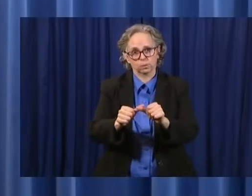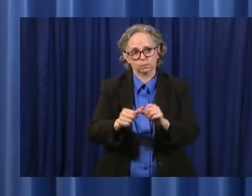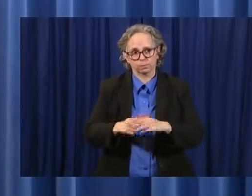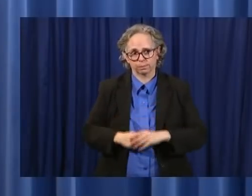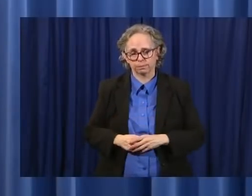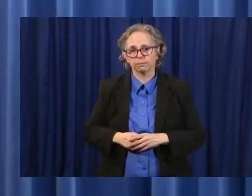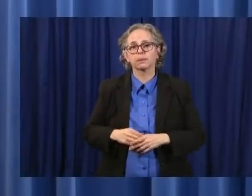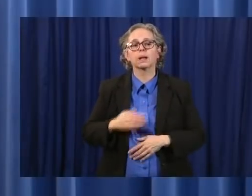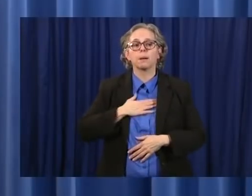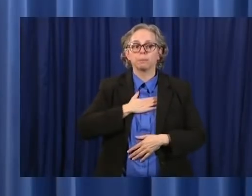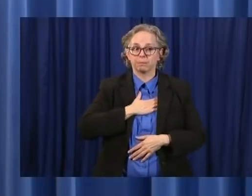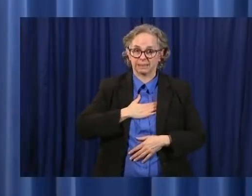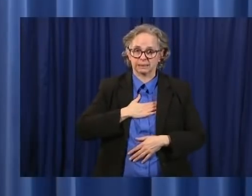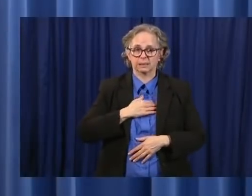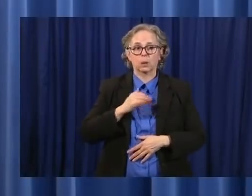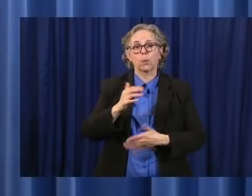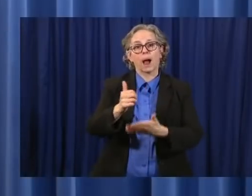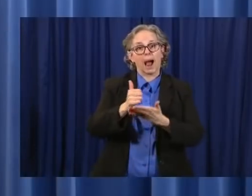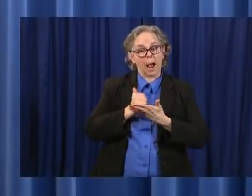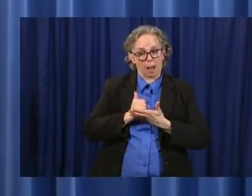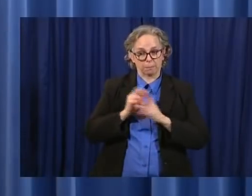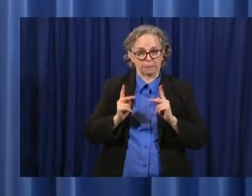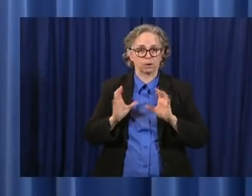to get back to work. Thank you, Governor.